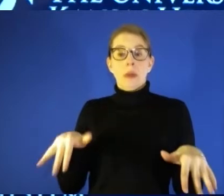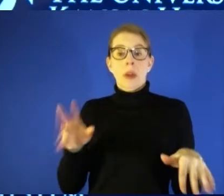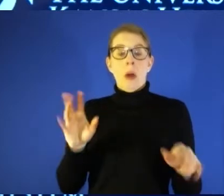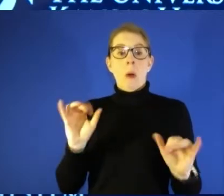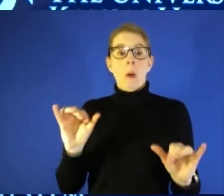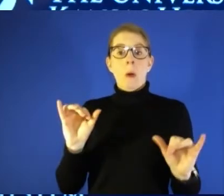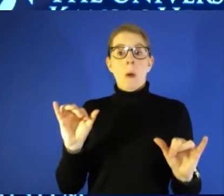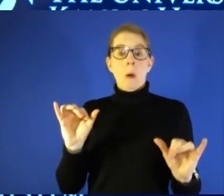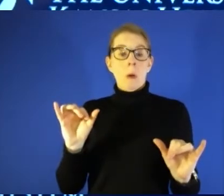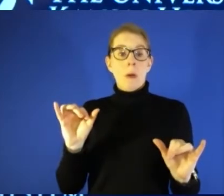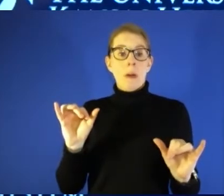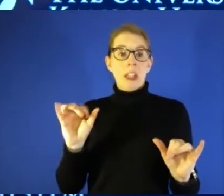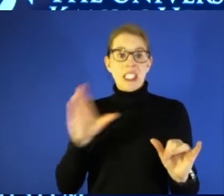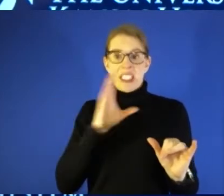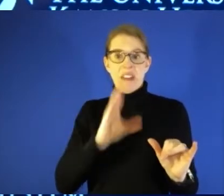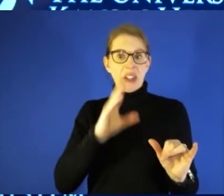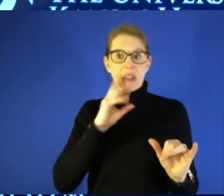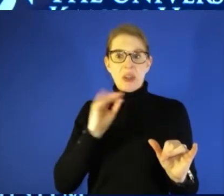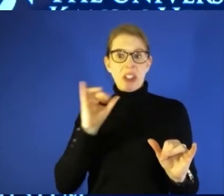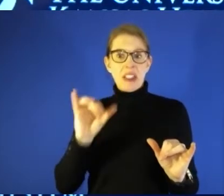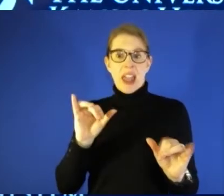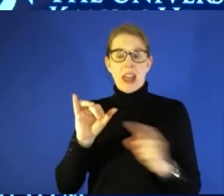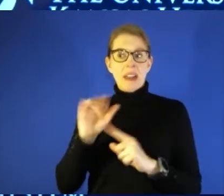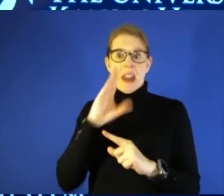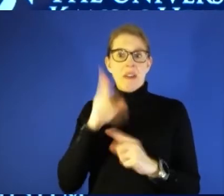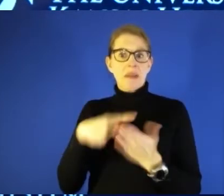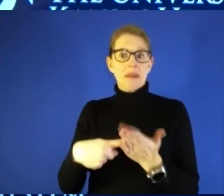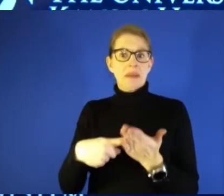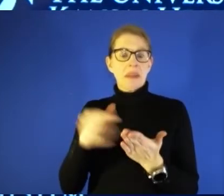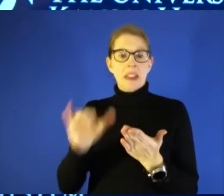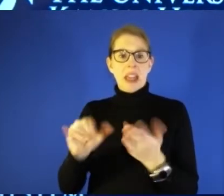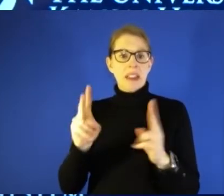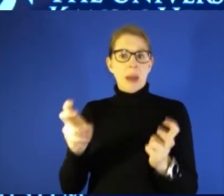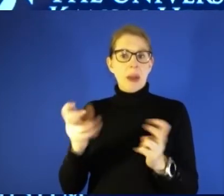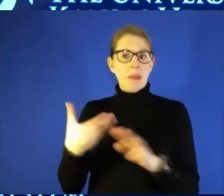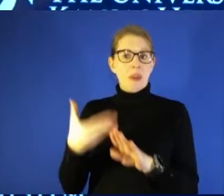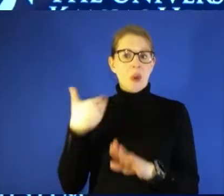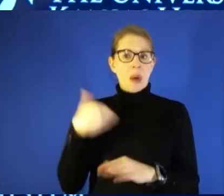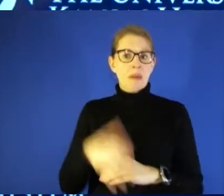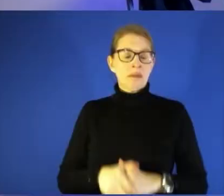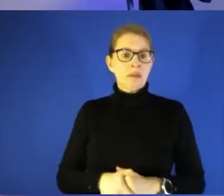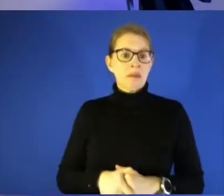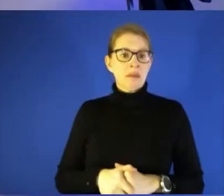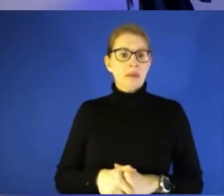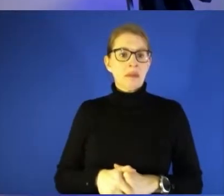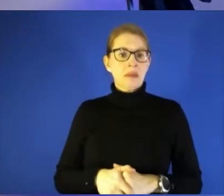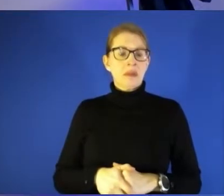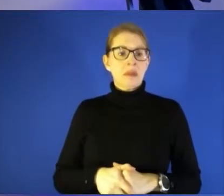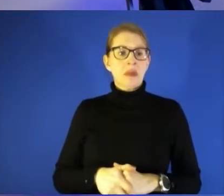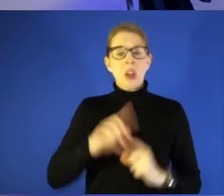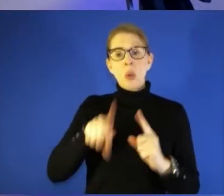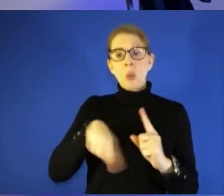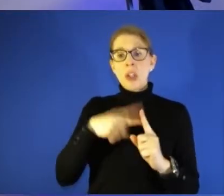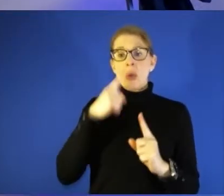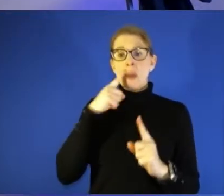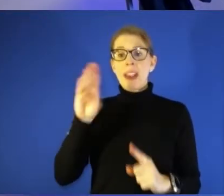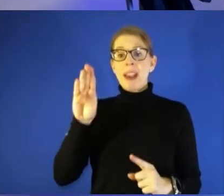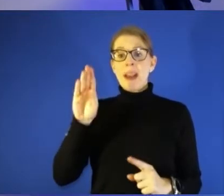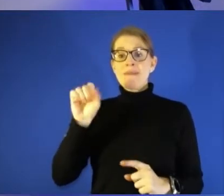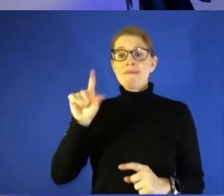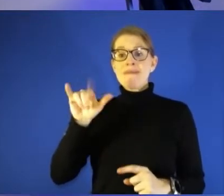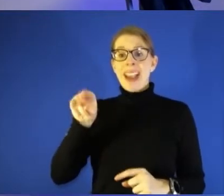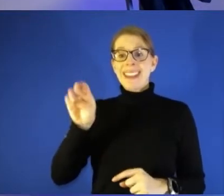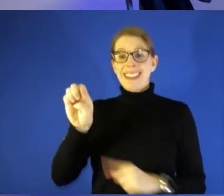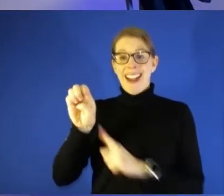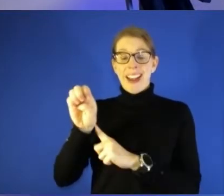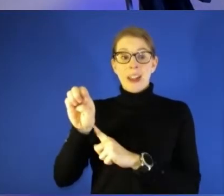I don't know that we've ever had that conversation before. At least I've not been a part of that conversation before. Oh, when you think of baseline, this hospital's grown by